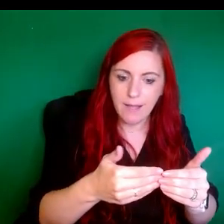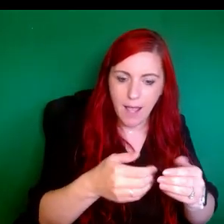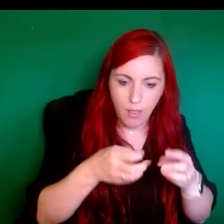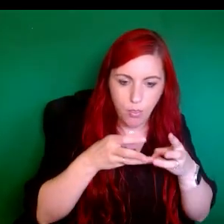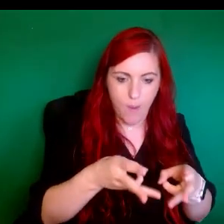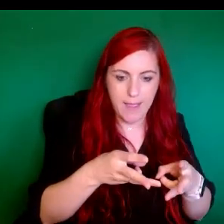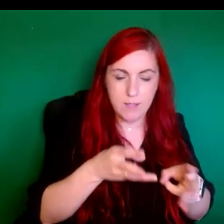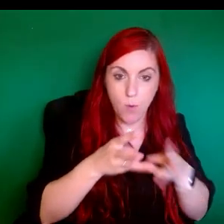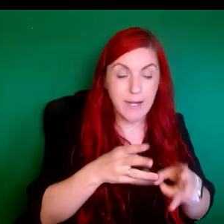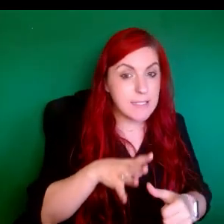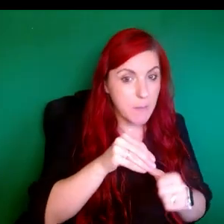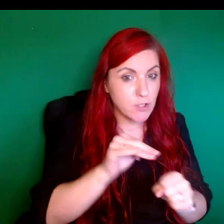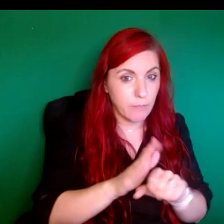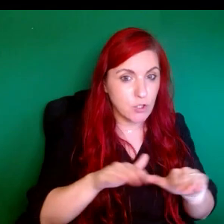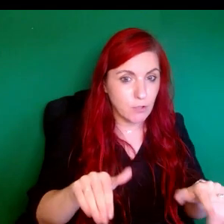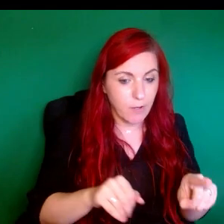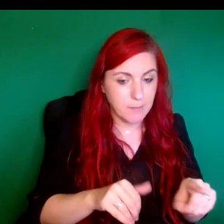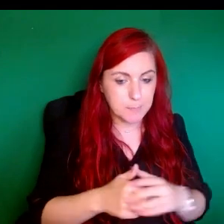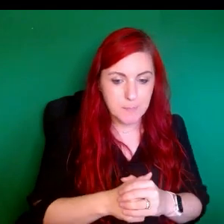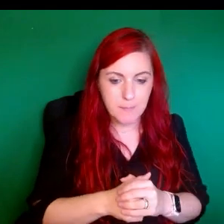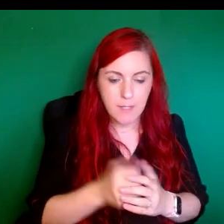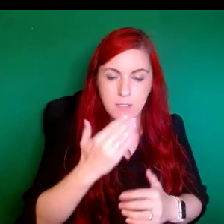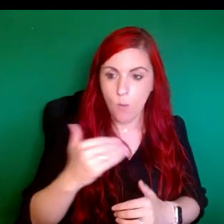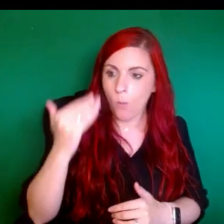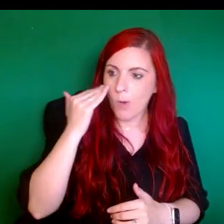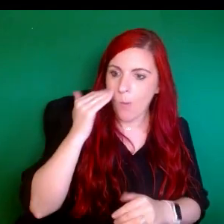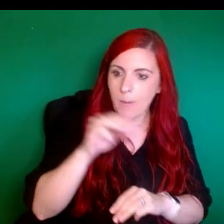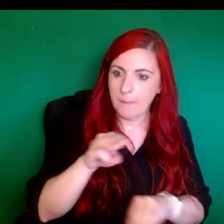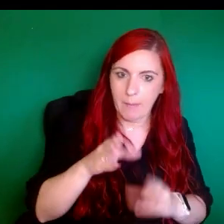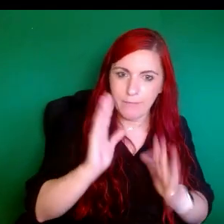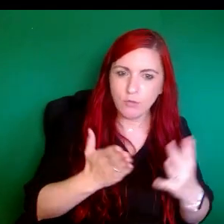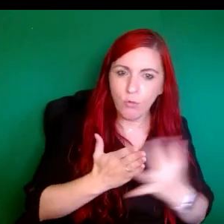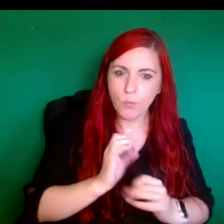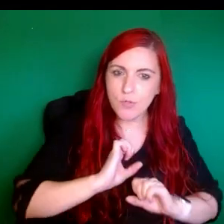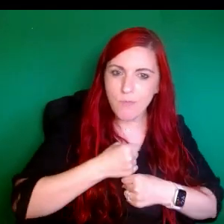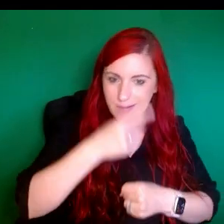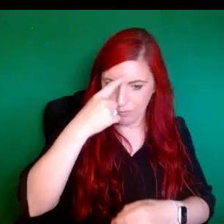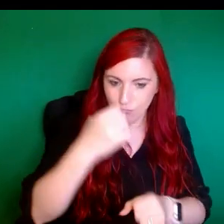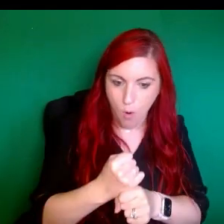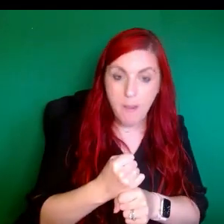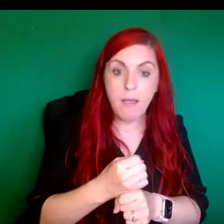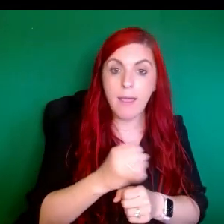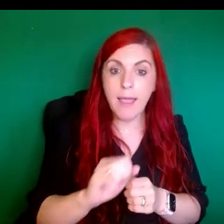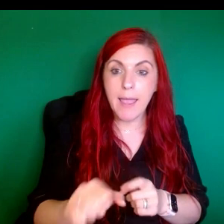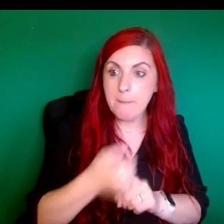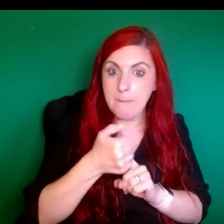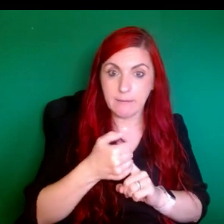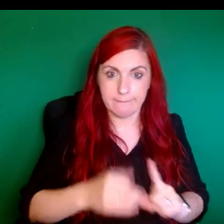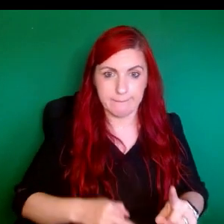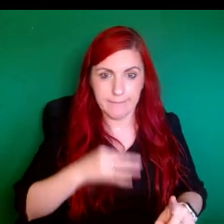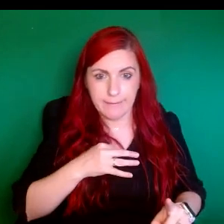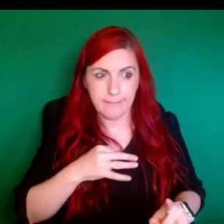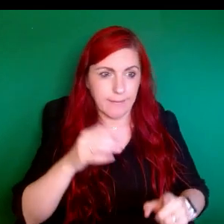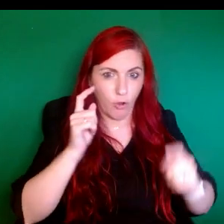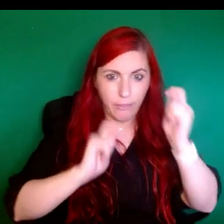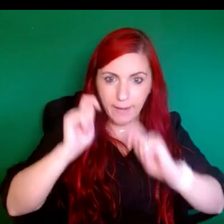the brain is working and in the way the brain is wiring, particularly for children. So we know that when people have experienced stress and trauma,